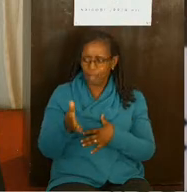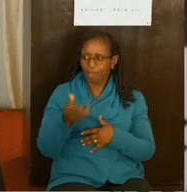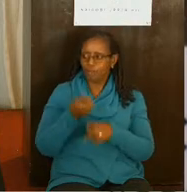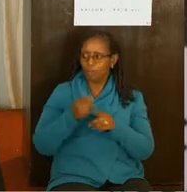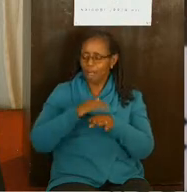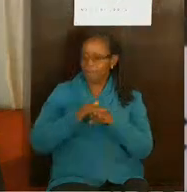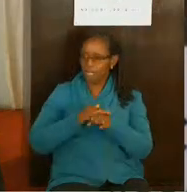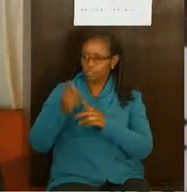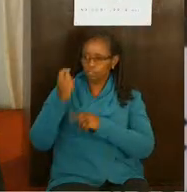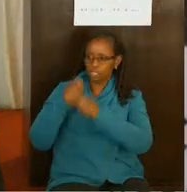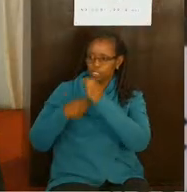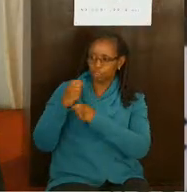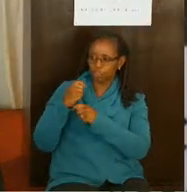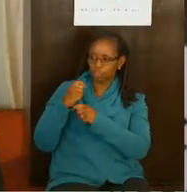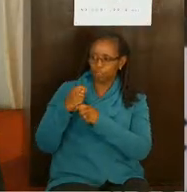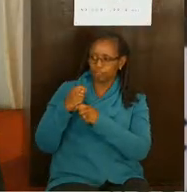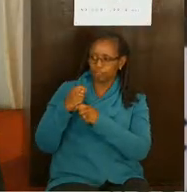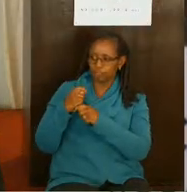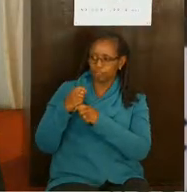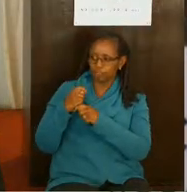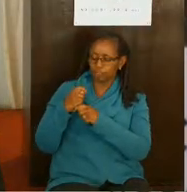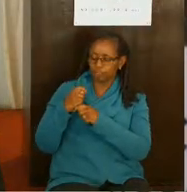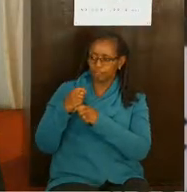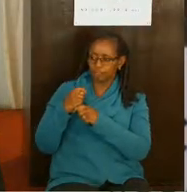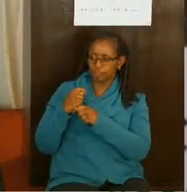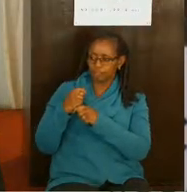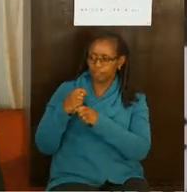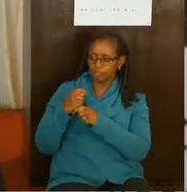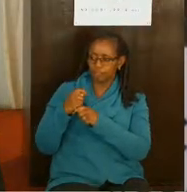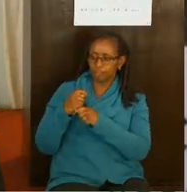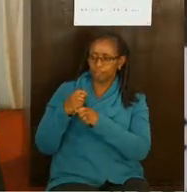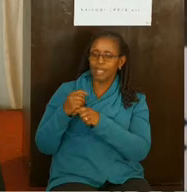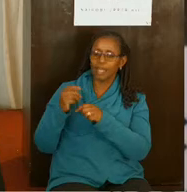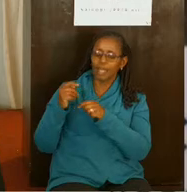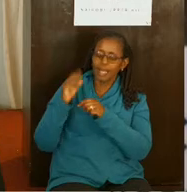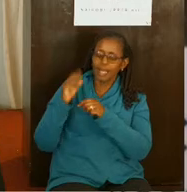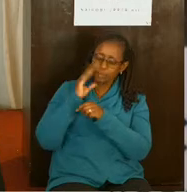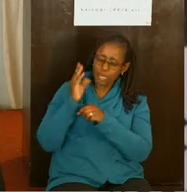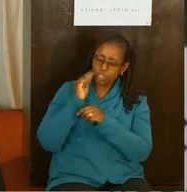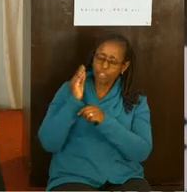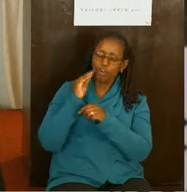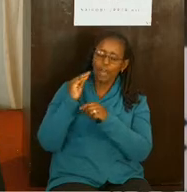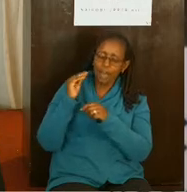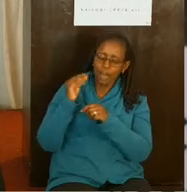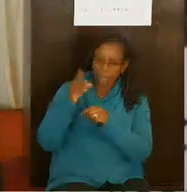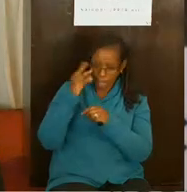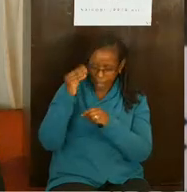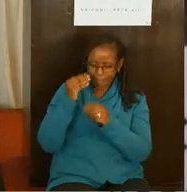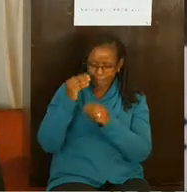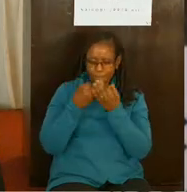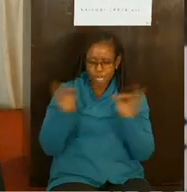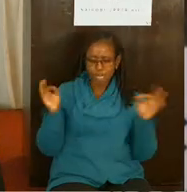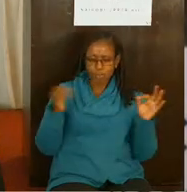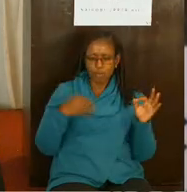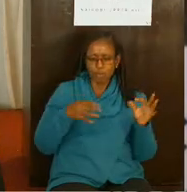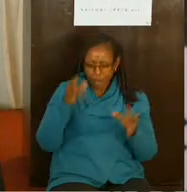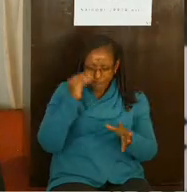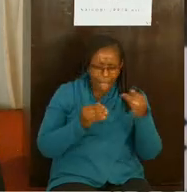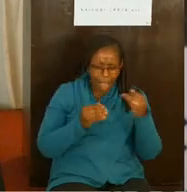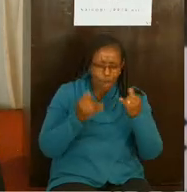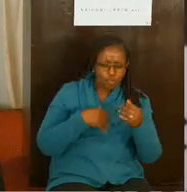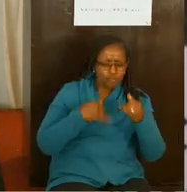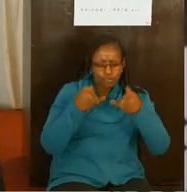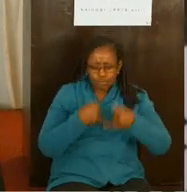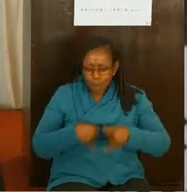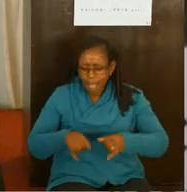traditional education that experiential learning that freedom to learn through exploring